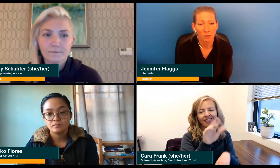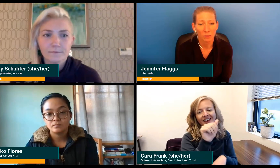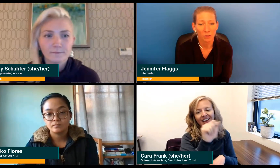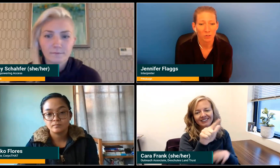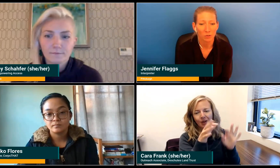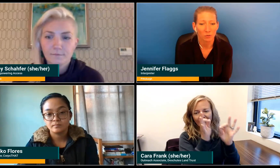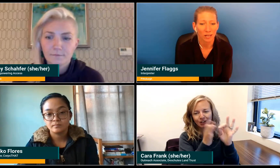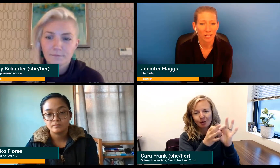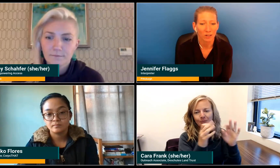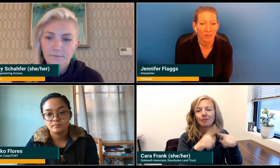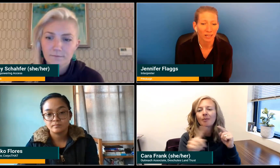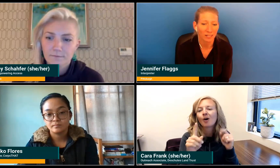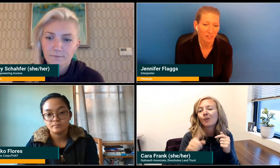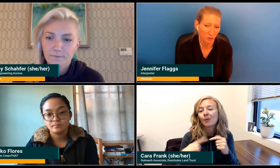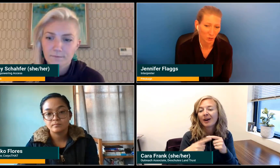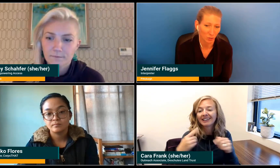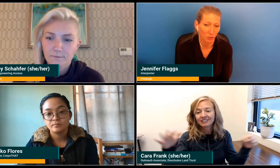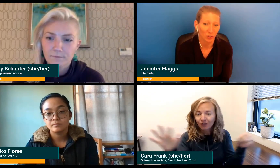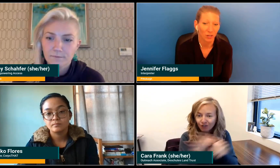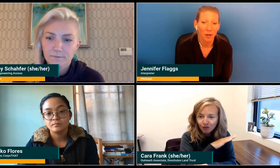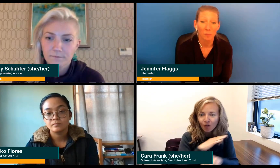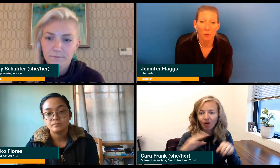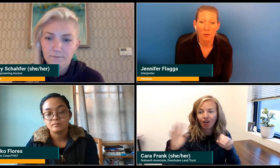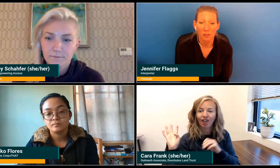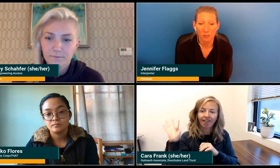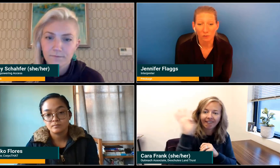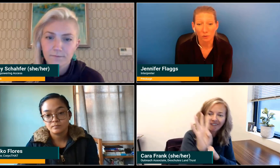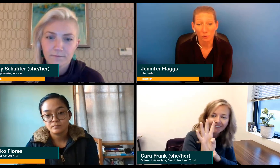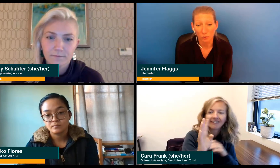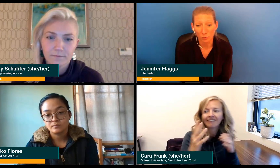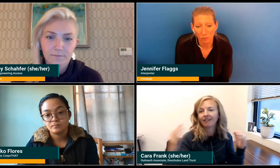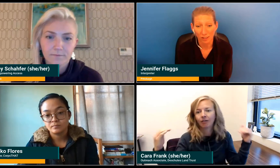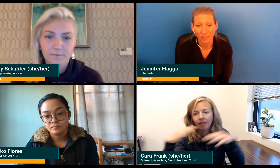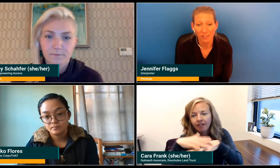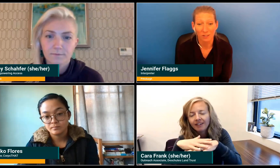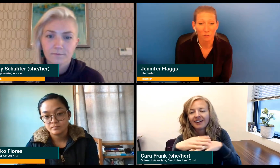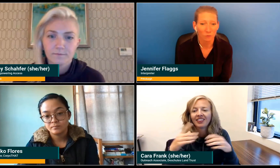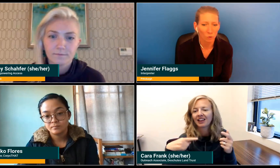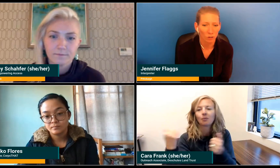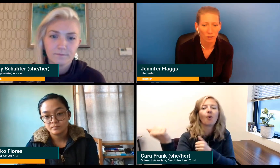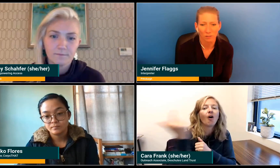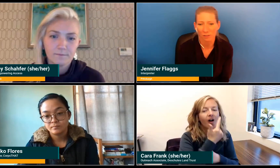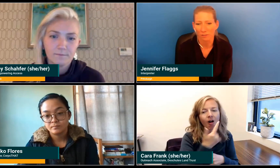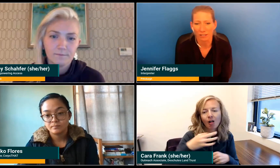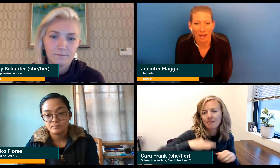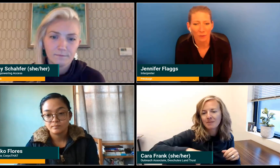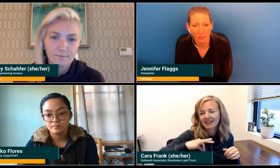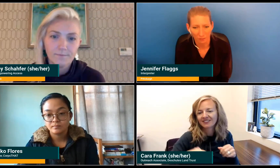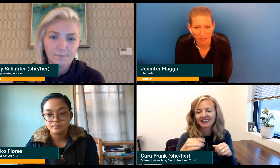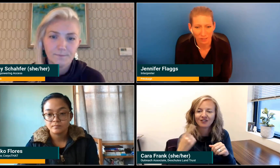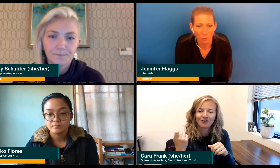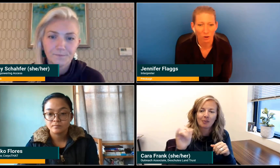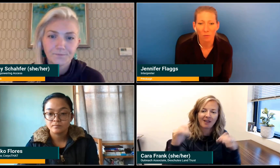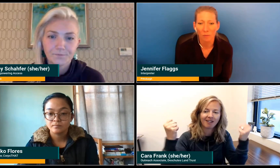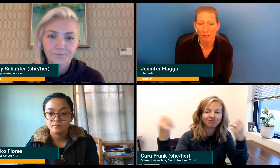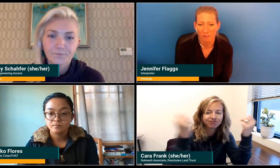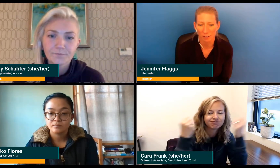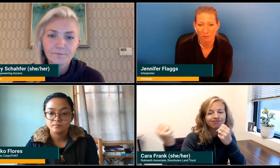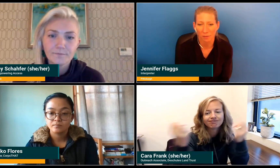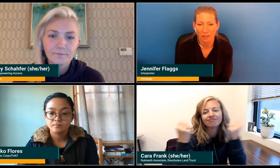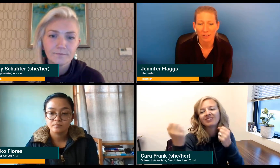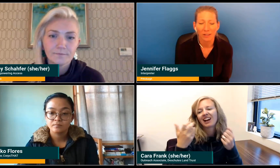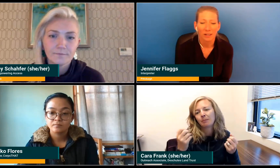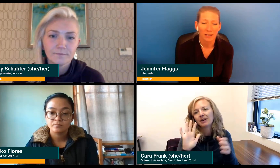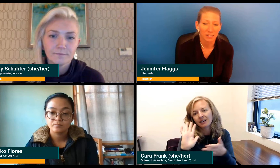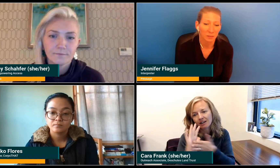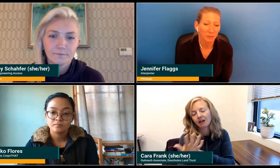become the only person who's reliant on the ASL interpreter. But when there's a full group of us, for a gathering of us, and we're all benefiting